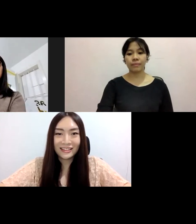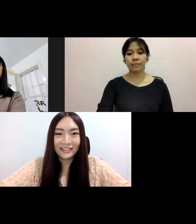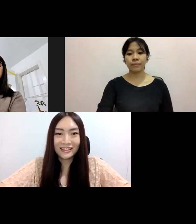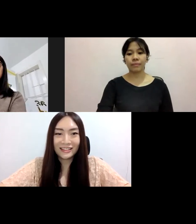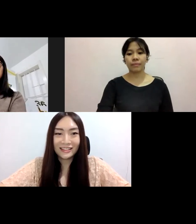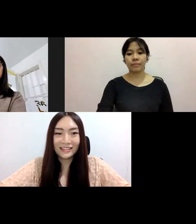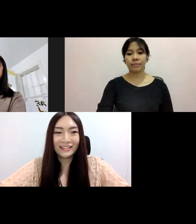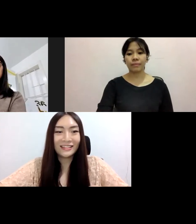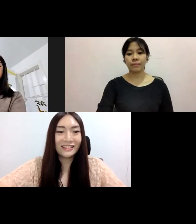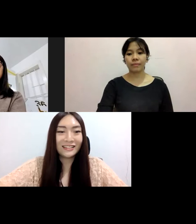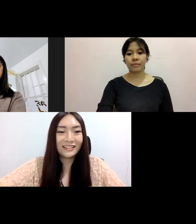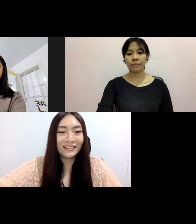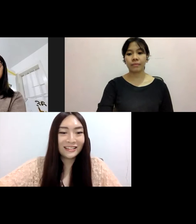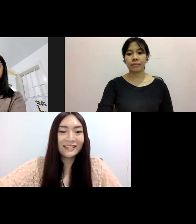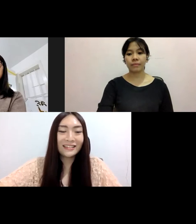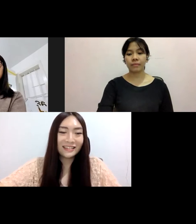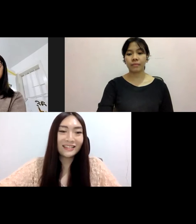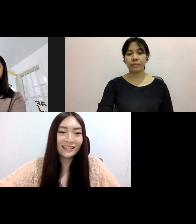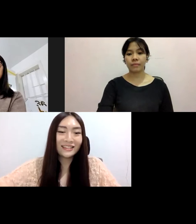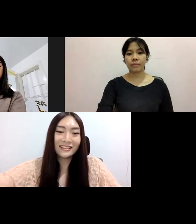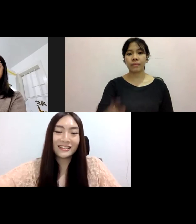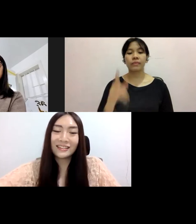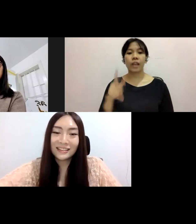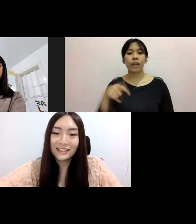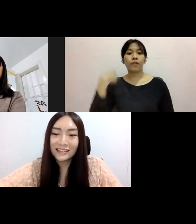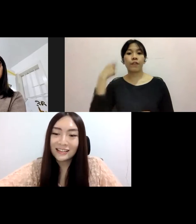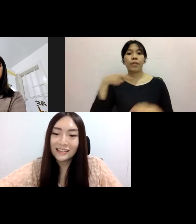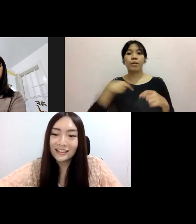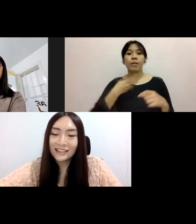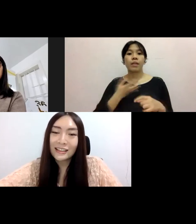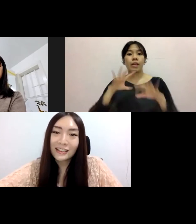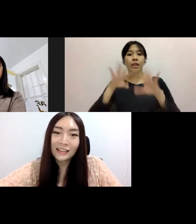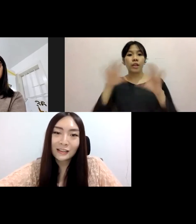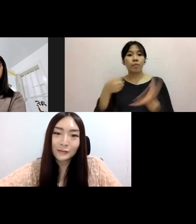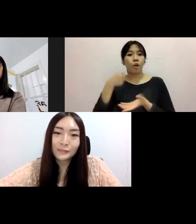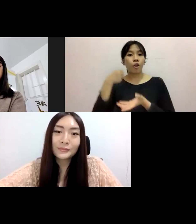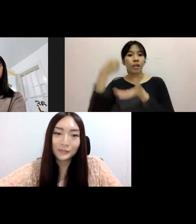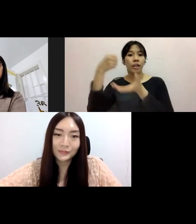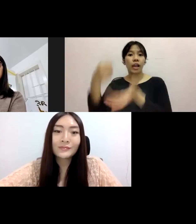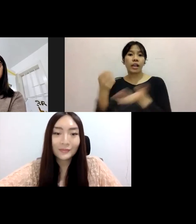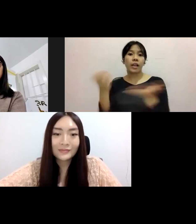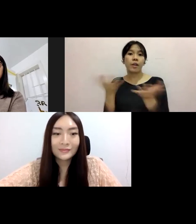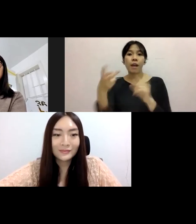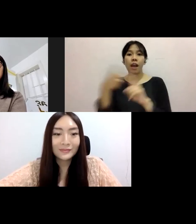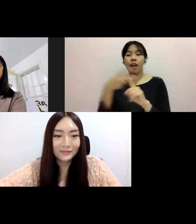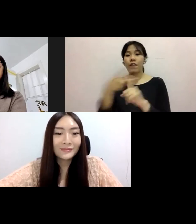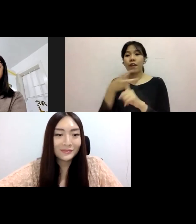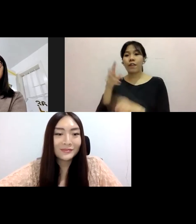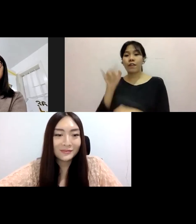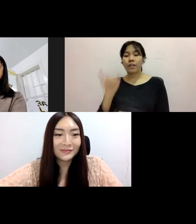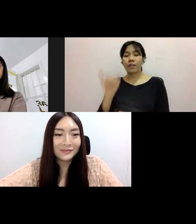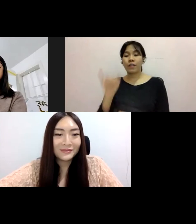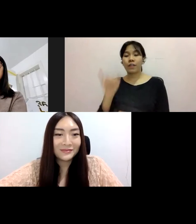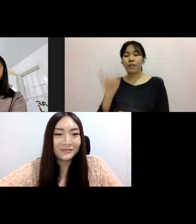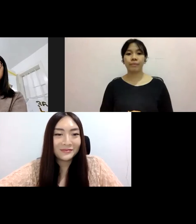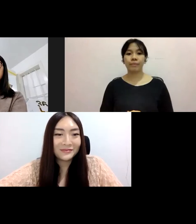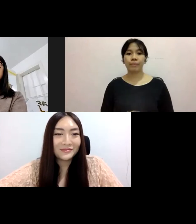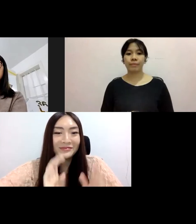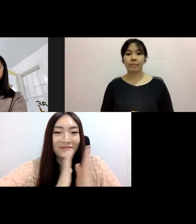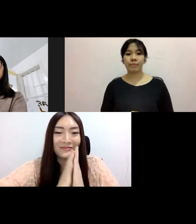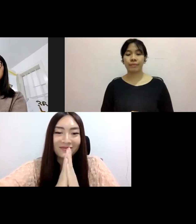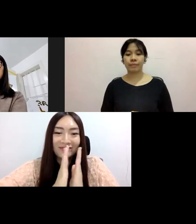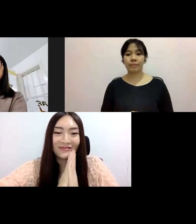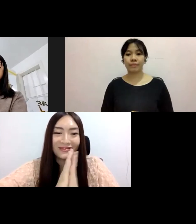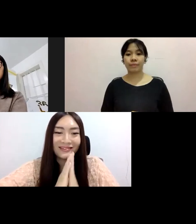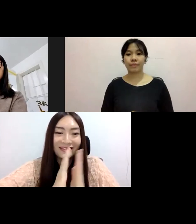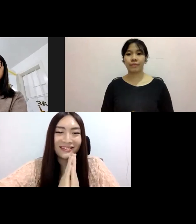Indonesian Film Festival 2021 and received the jury prize at the Sundance Film Festival Asia 2021. Congratulations, you